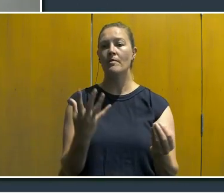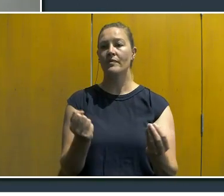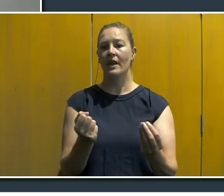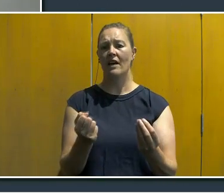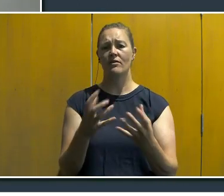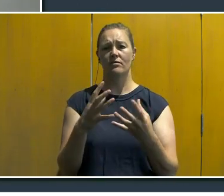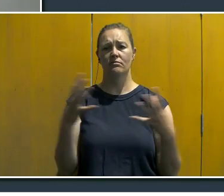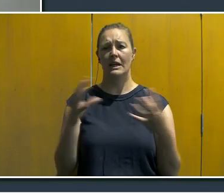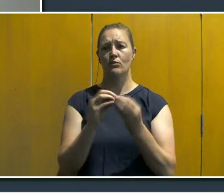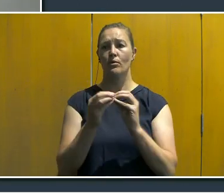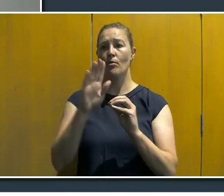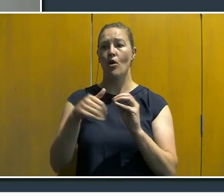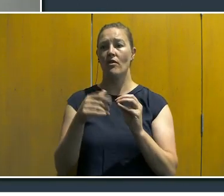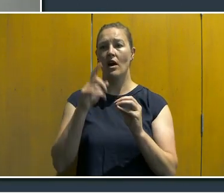ago.